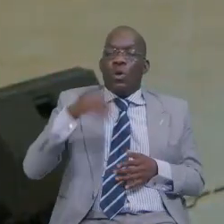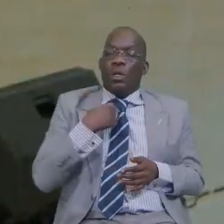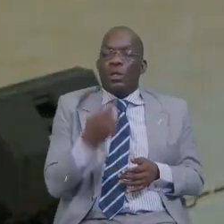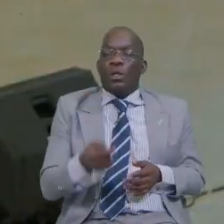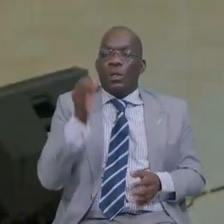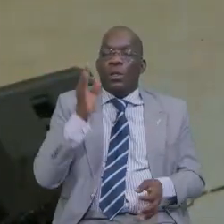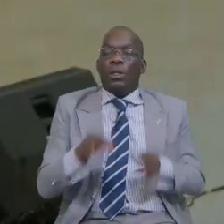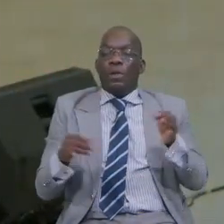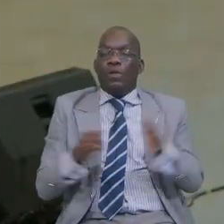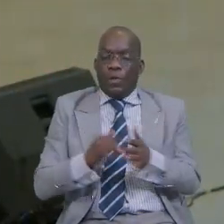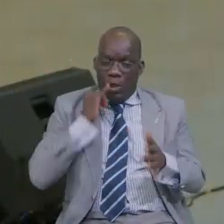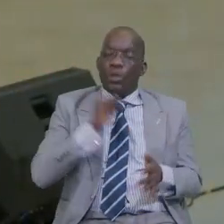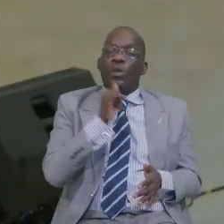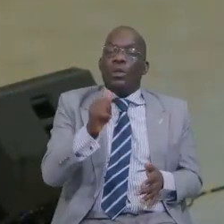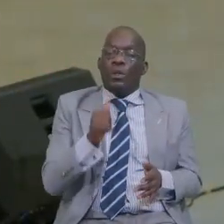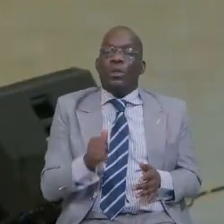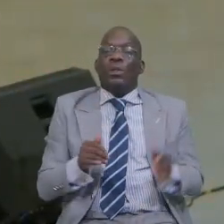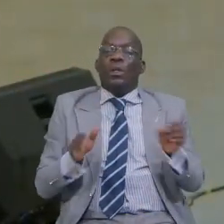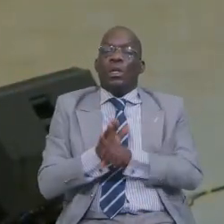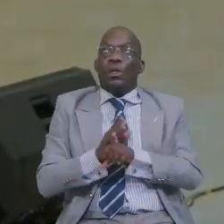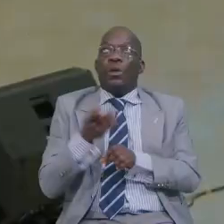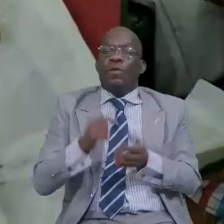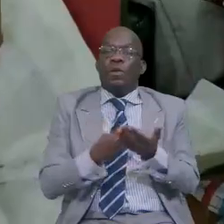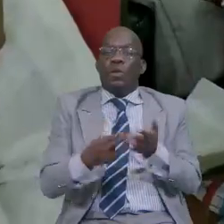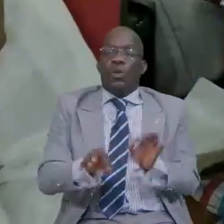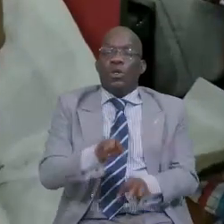enough, the Holy Ghost will add to it.